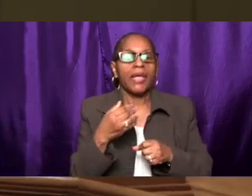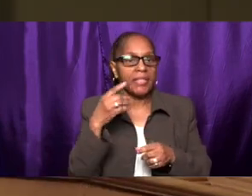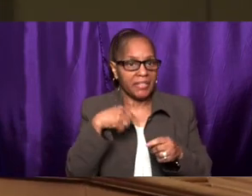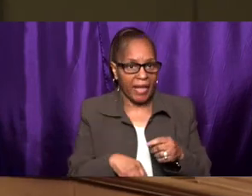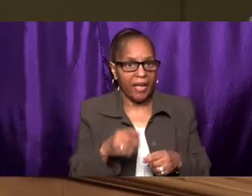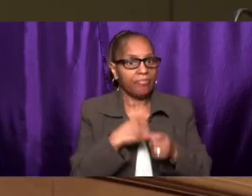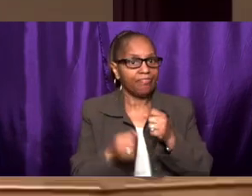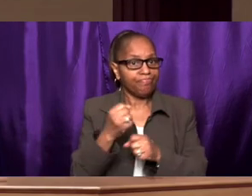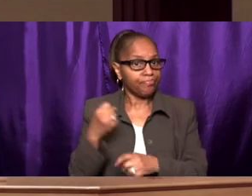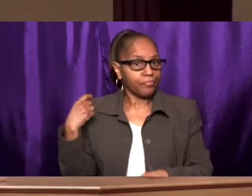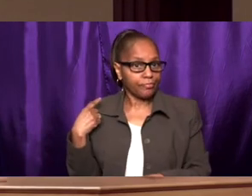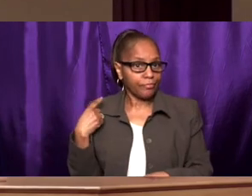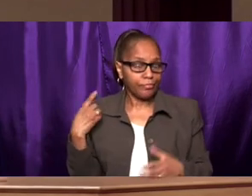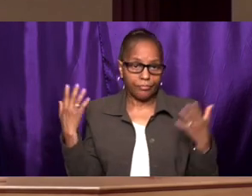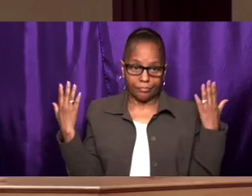me,